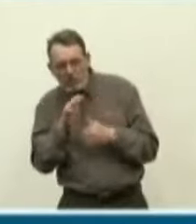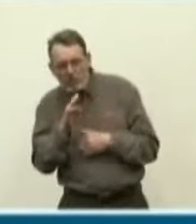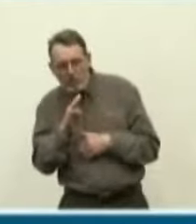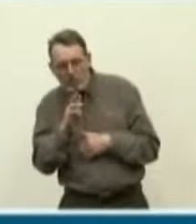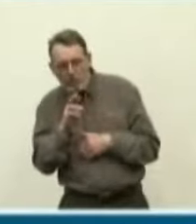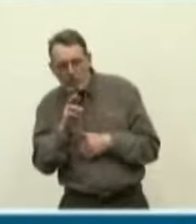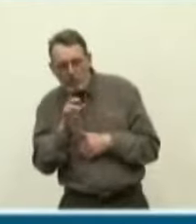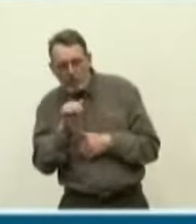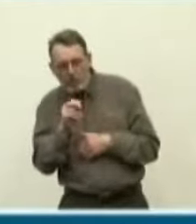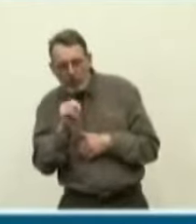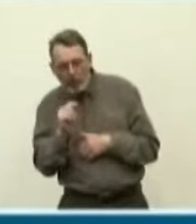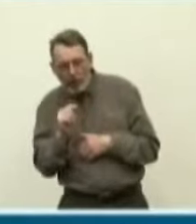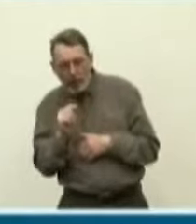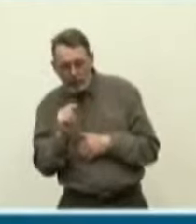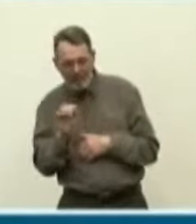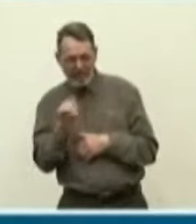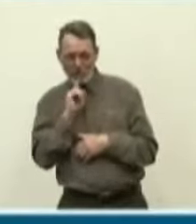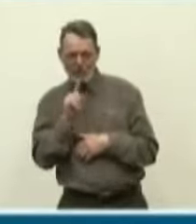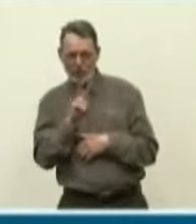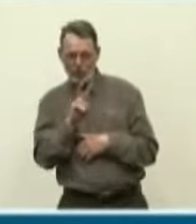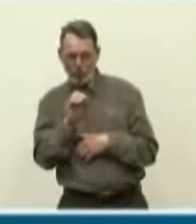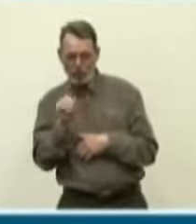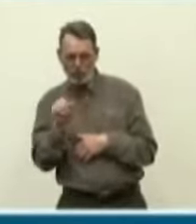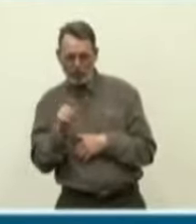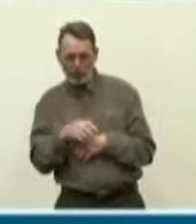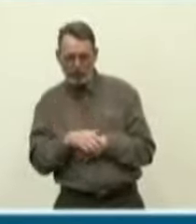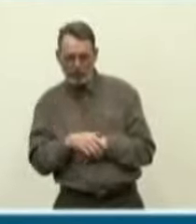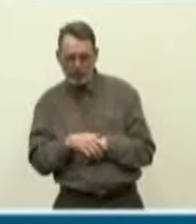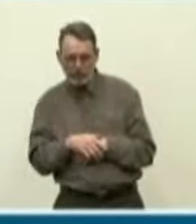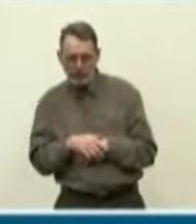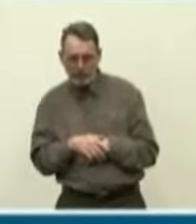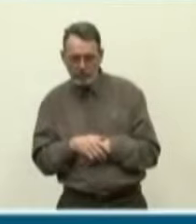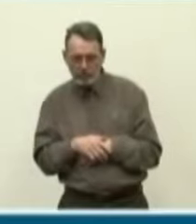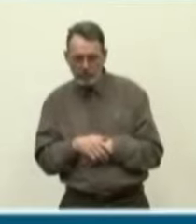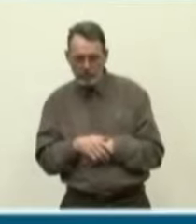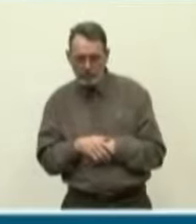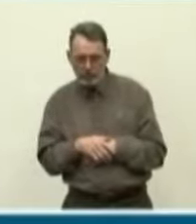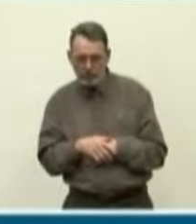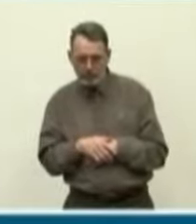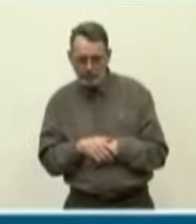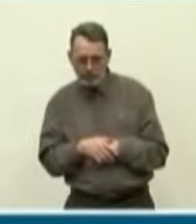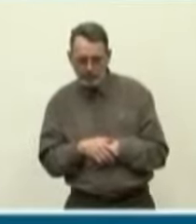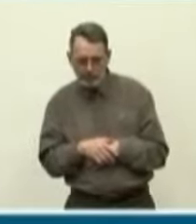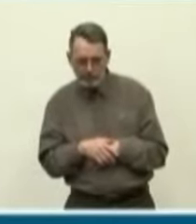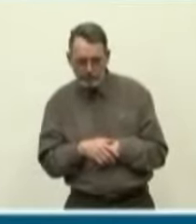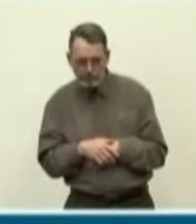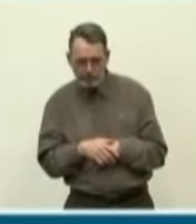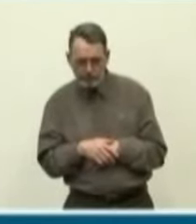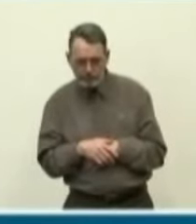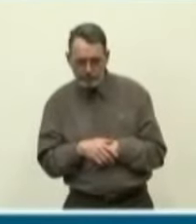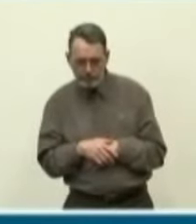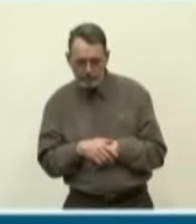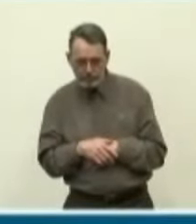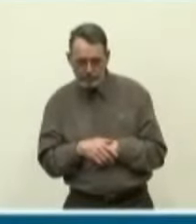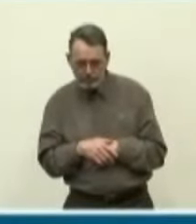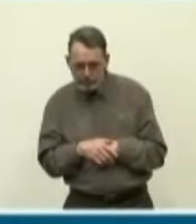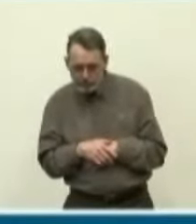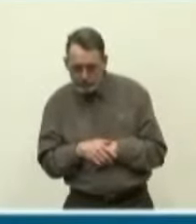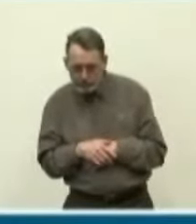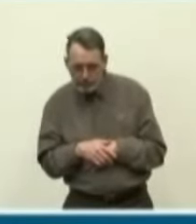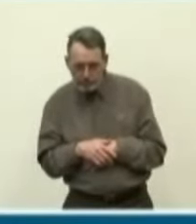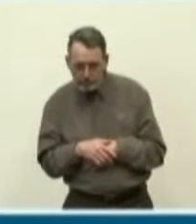John 201, the boy 201. What? Yeah, I'm sending some units over to help give you guys a hand.